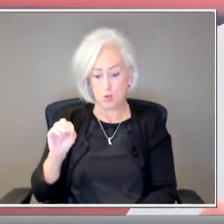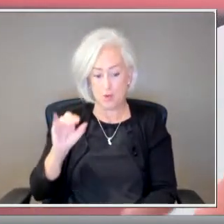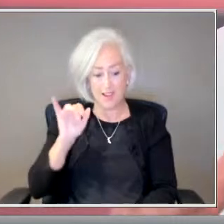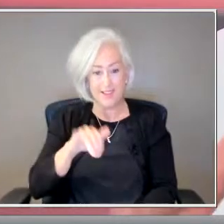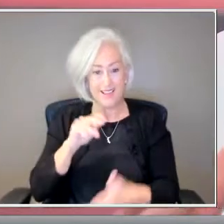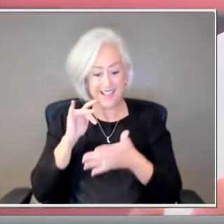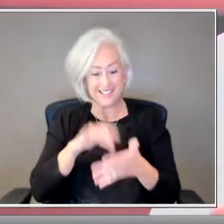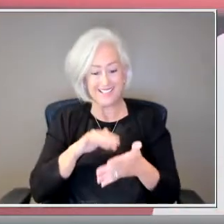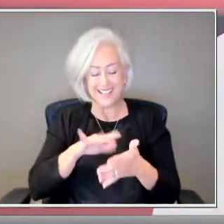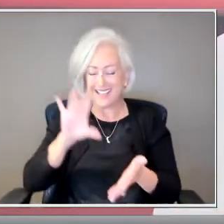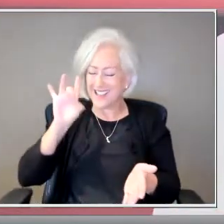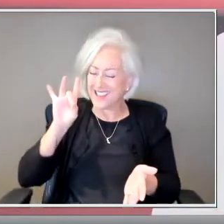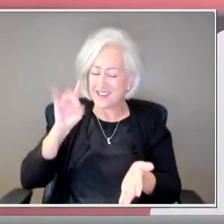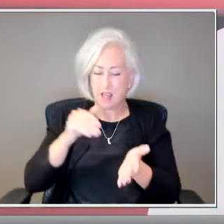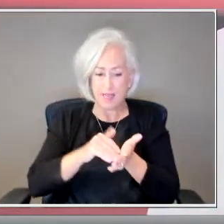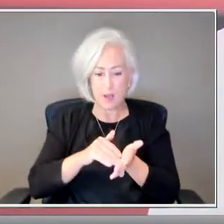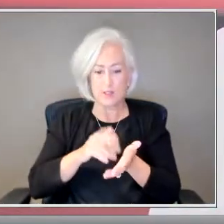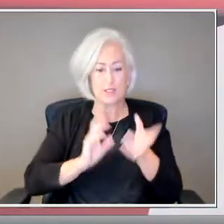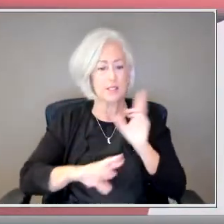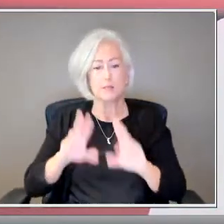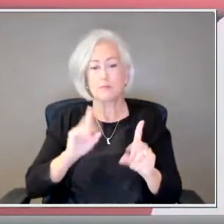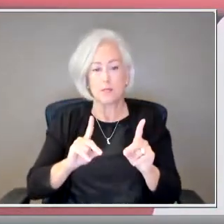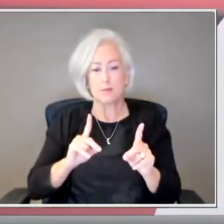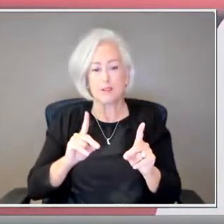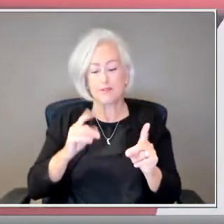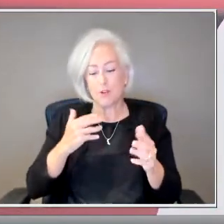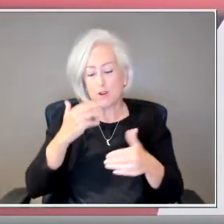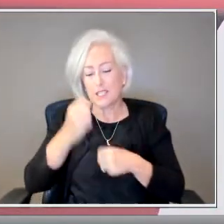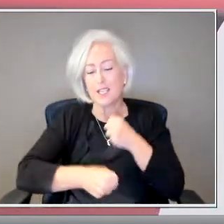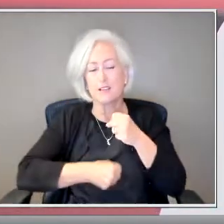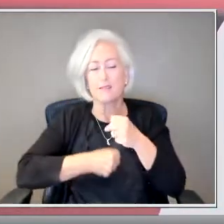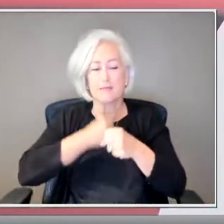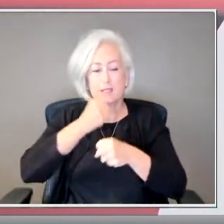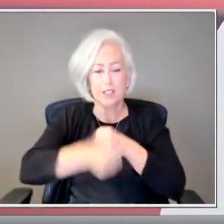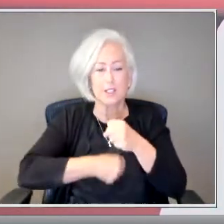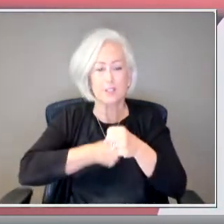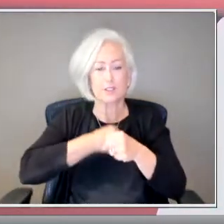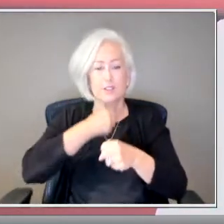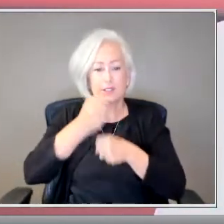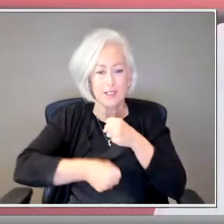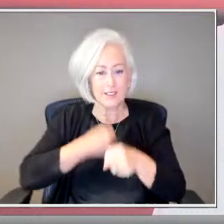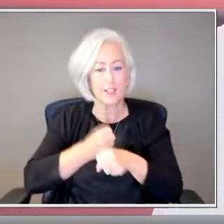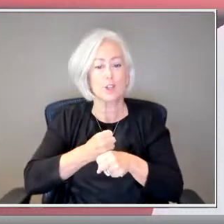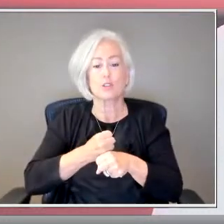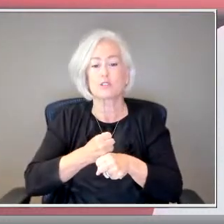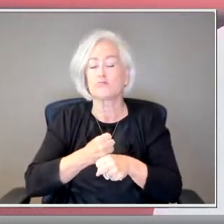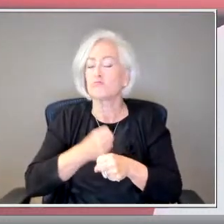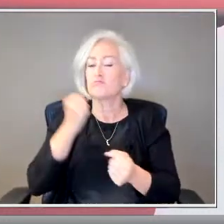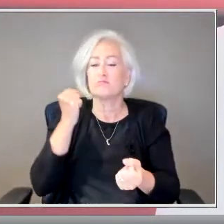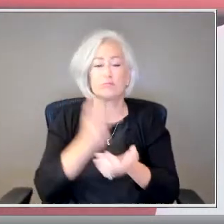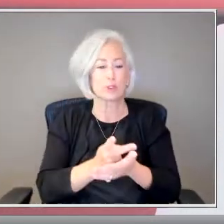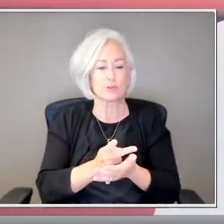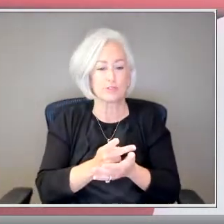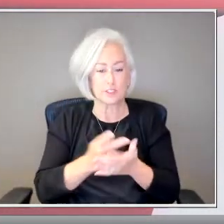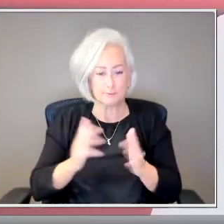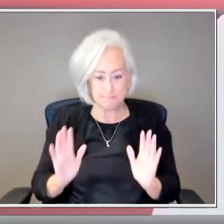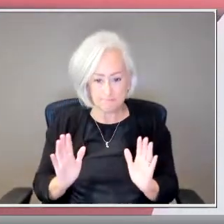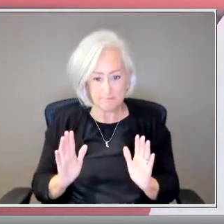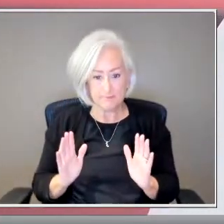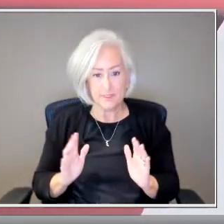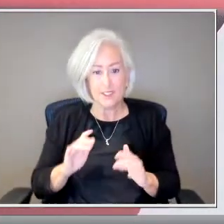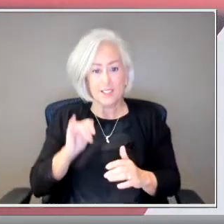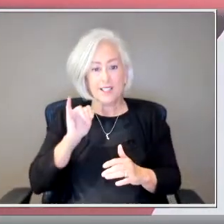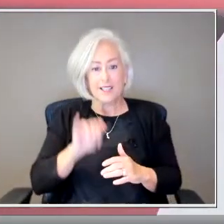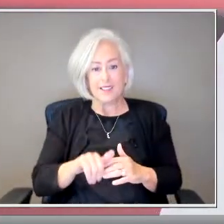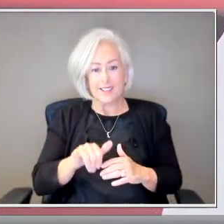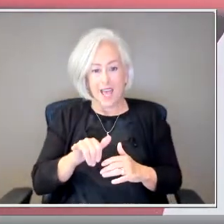years before it got approved. Well, all these cancers with these mutations, it's smaller groups of people. And there's